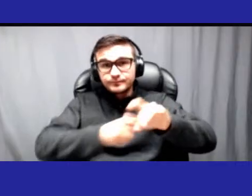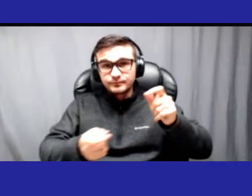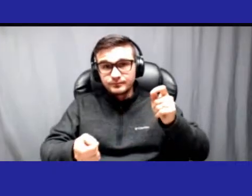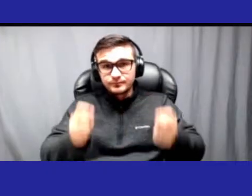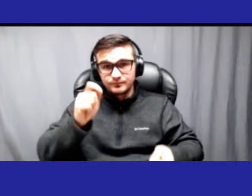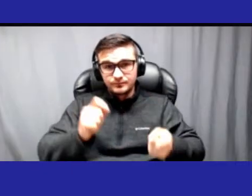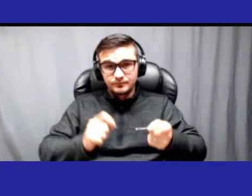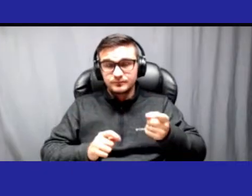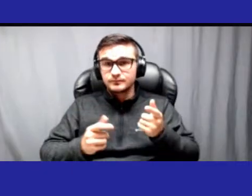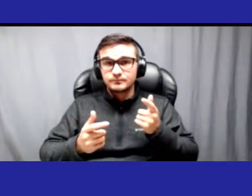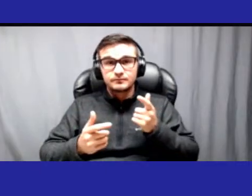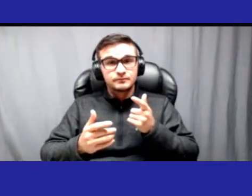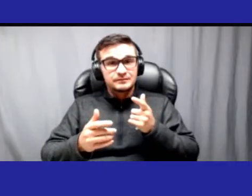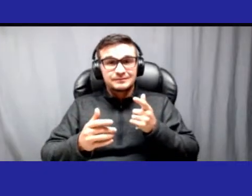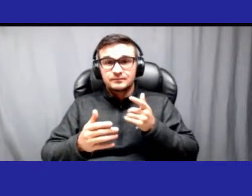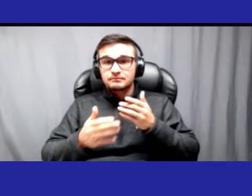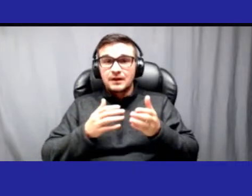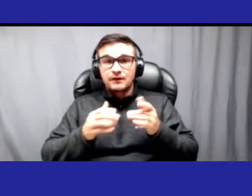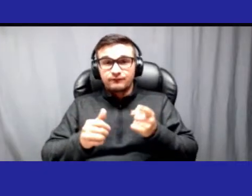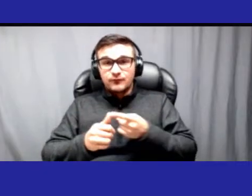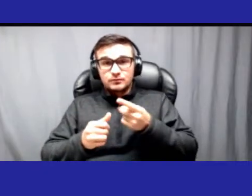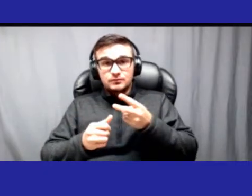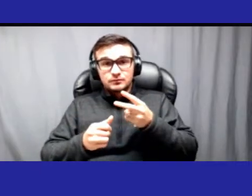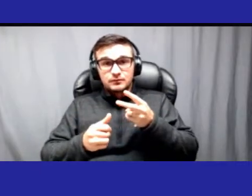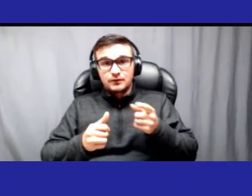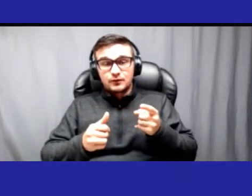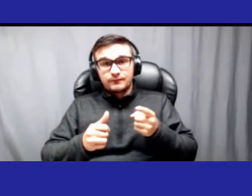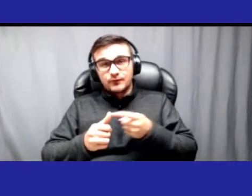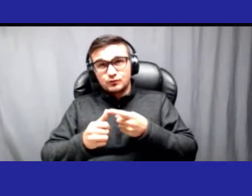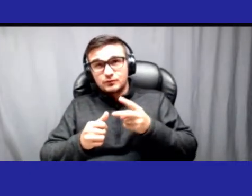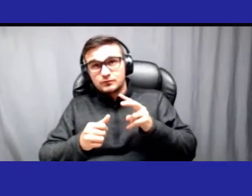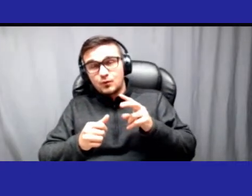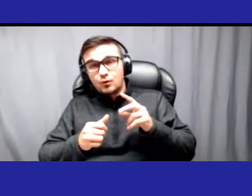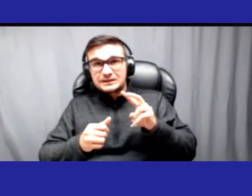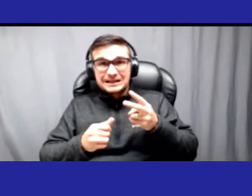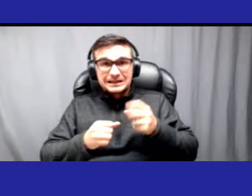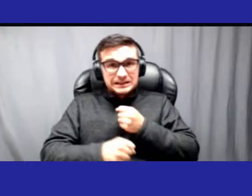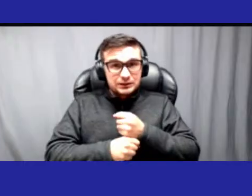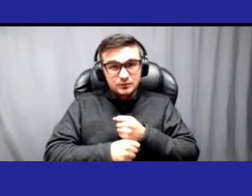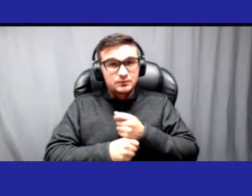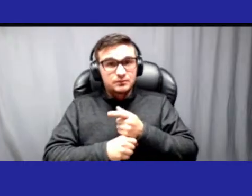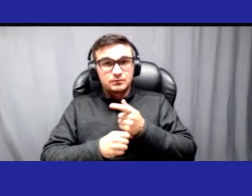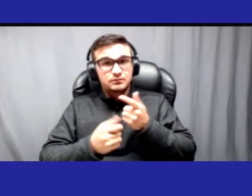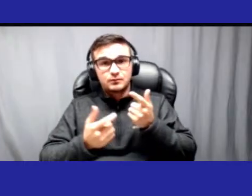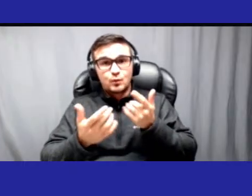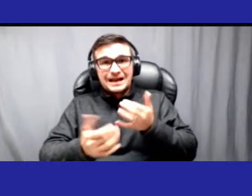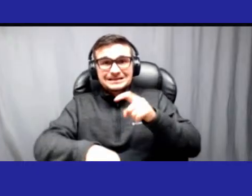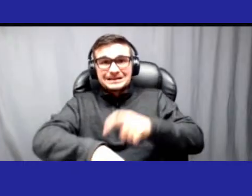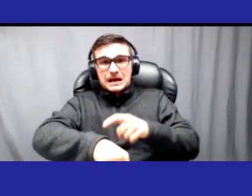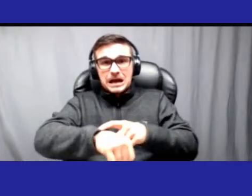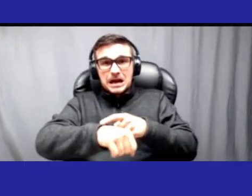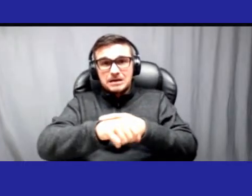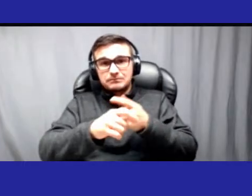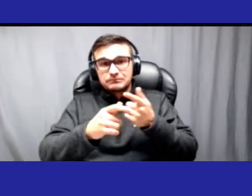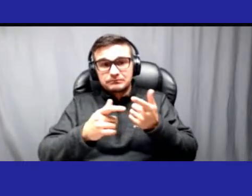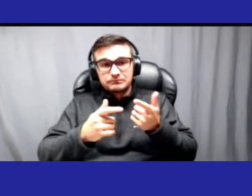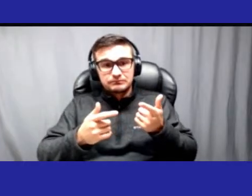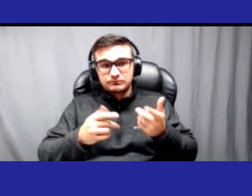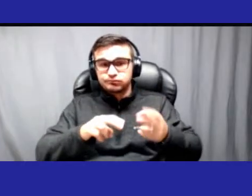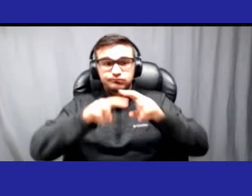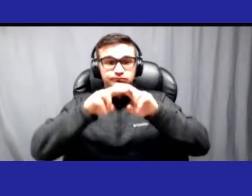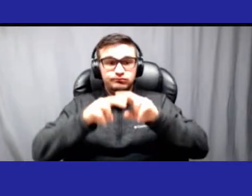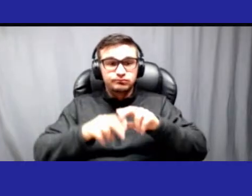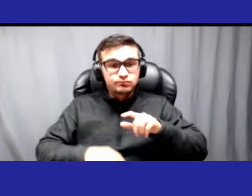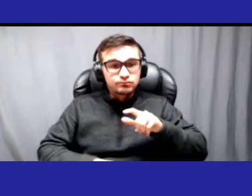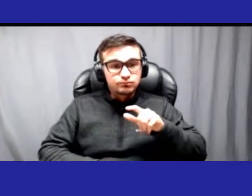first year or two, we cut wait times down by 50%. That created a new door people could actually come through to get care in our system. We started NYC